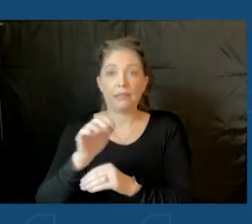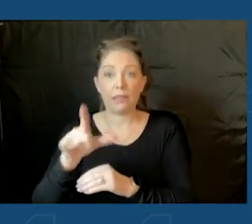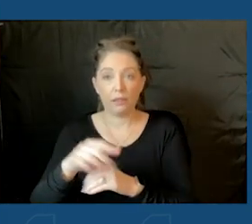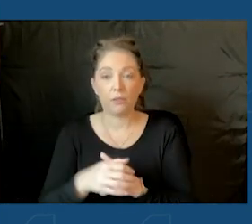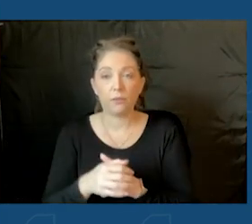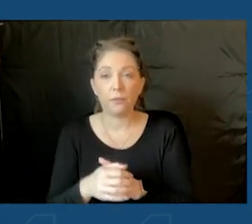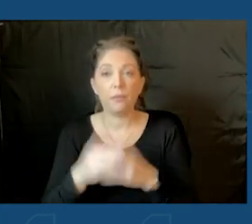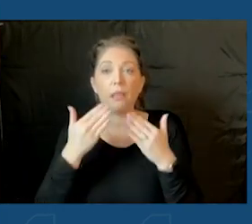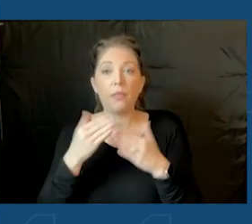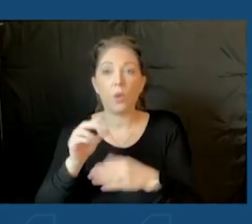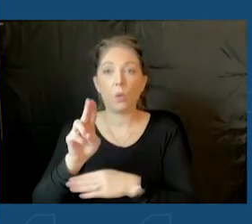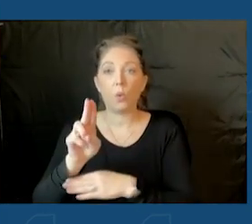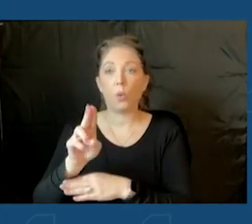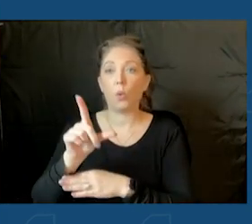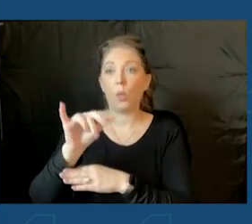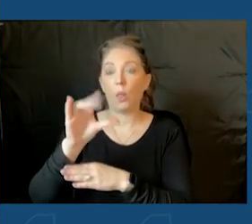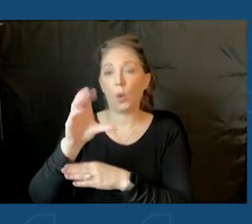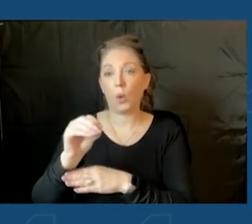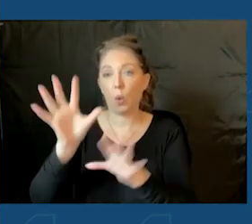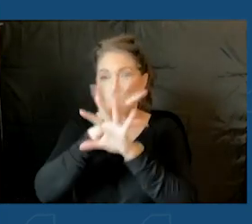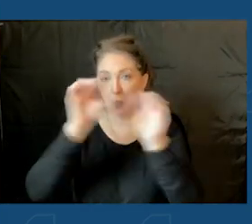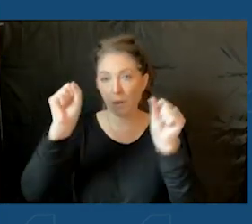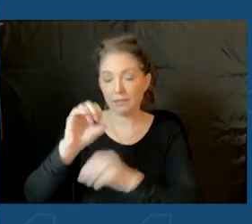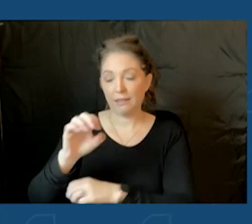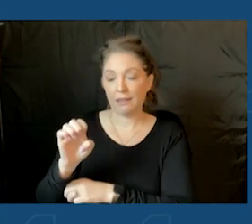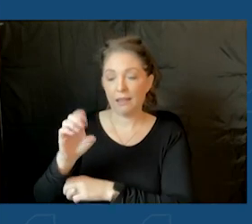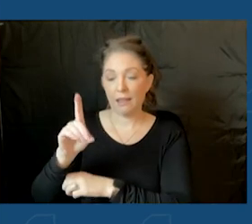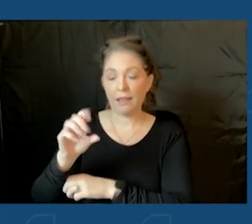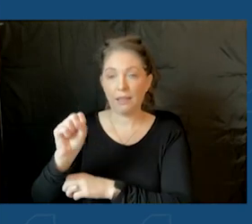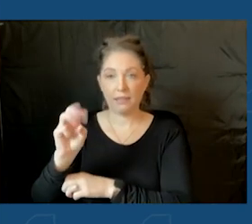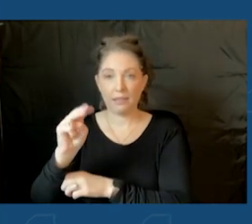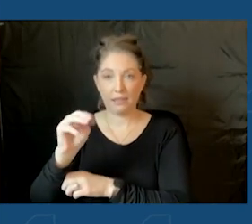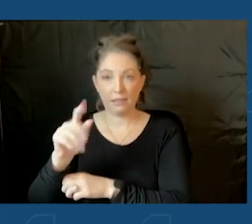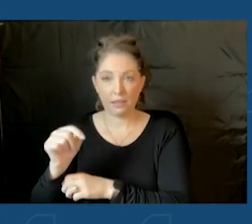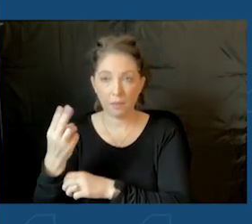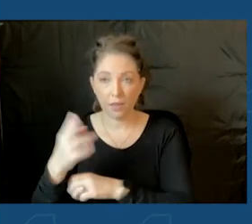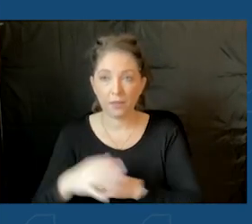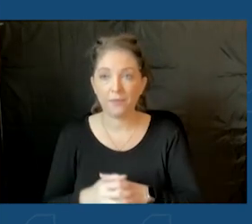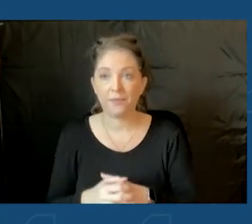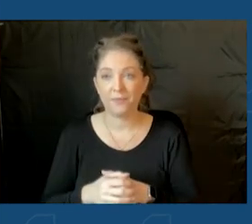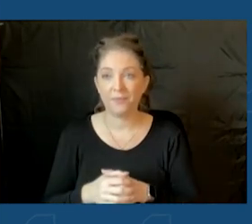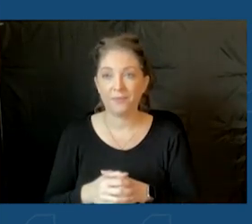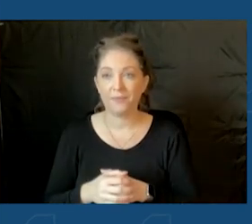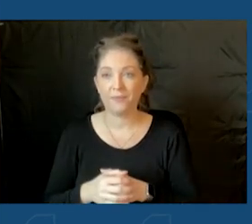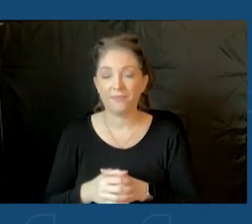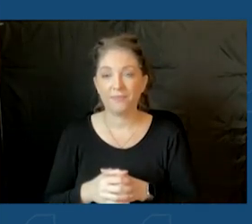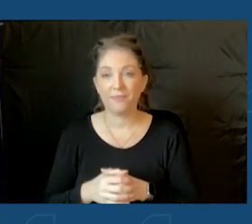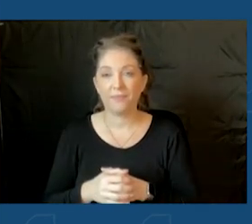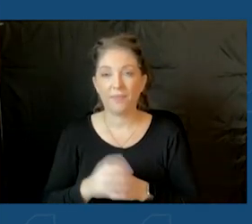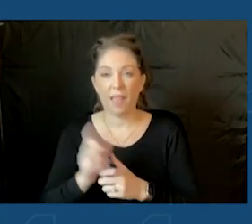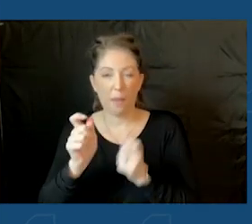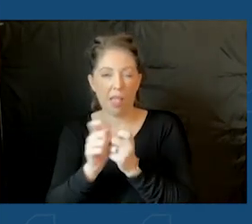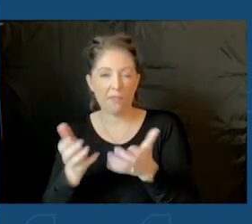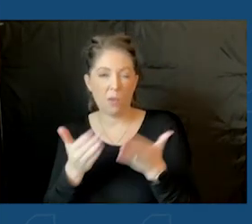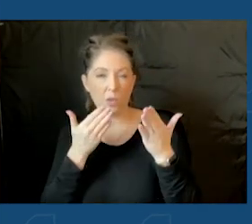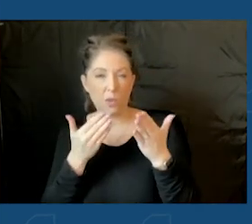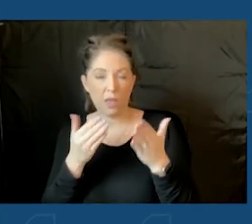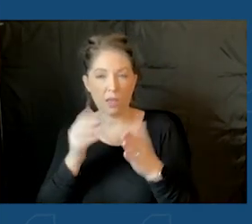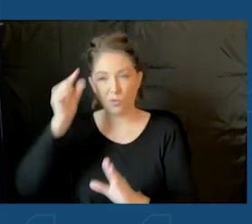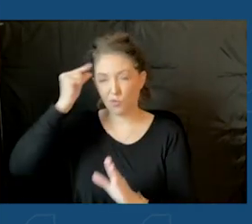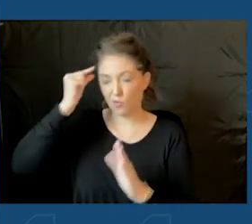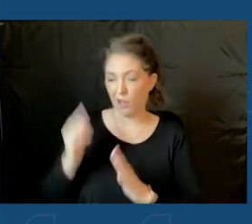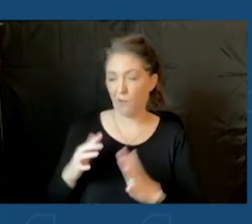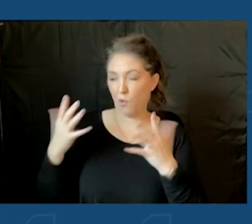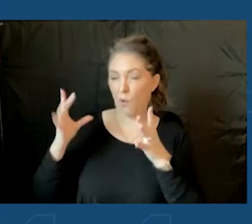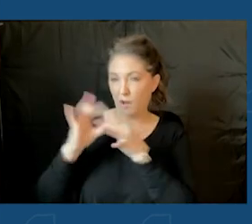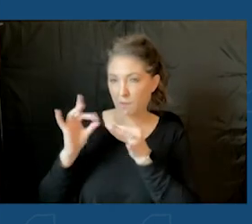President Ed Smith. And I do want to say a particular thank you. Governor has mentioned it, a particular thank